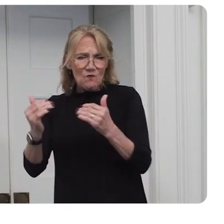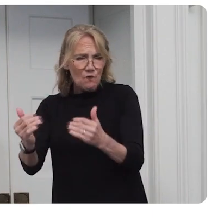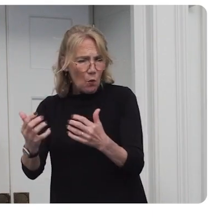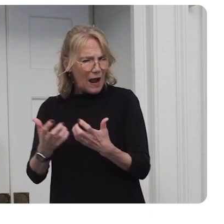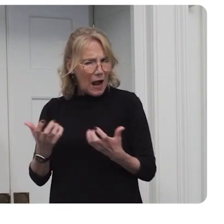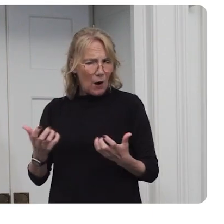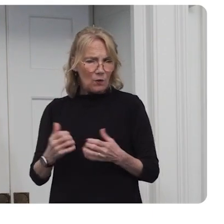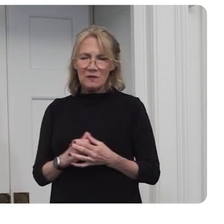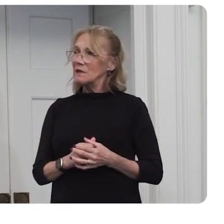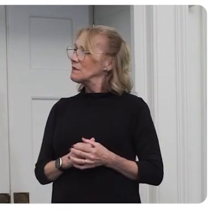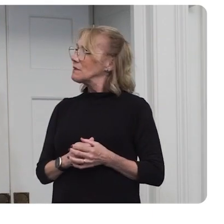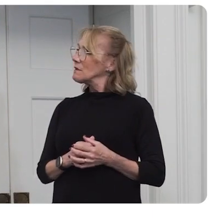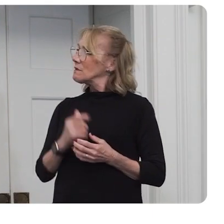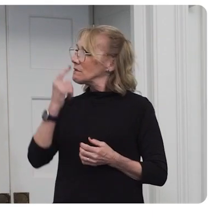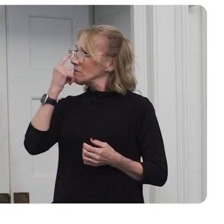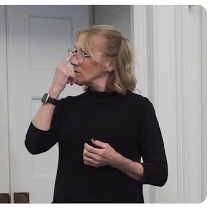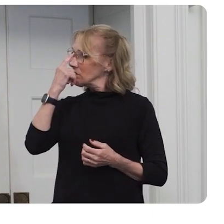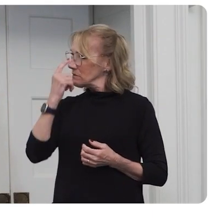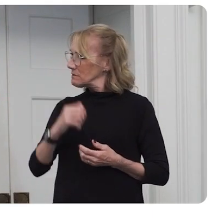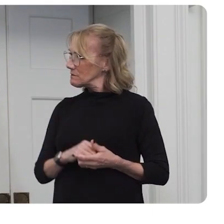moved you forward with your artwork?